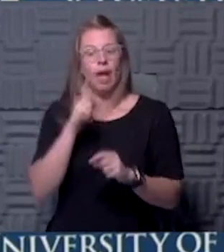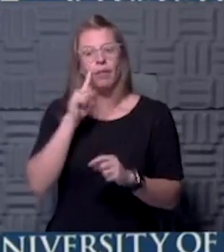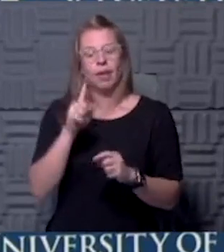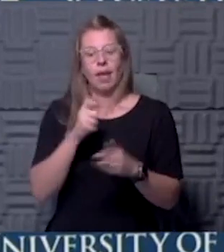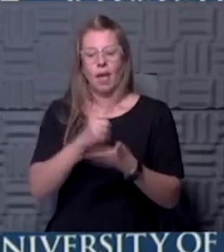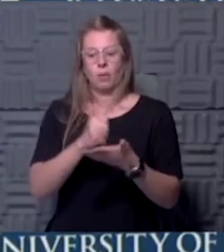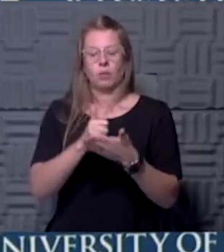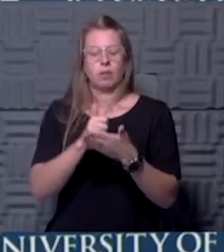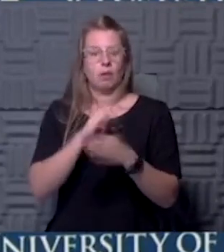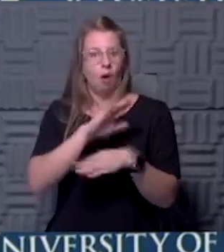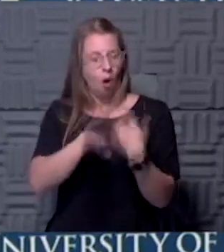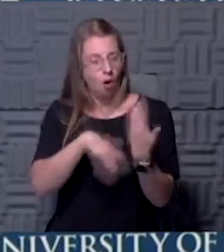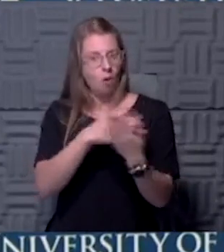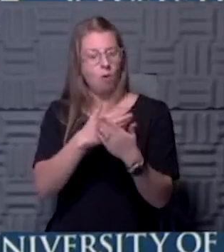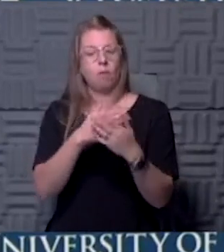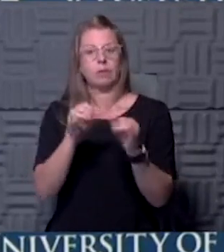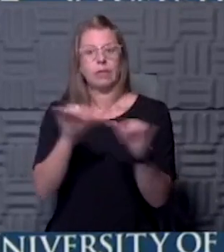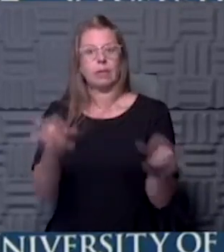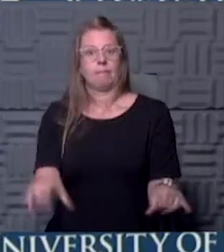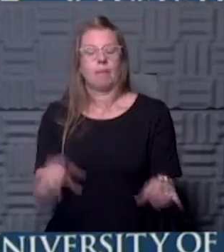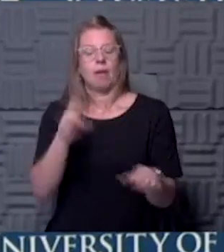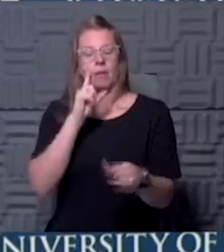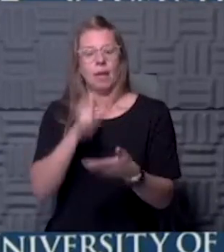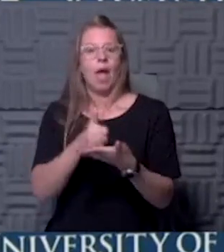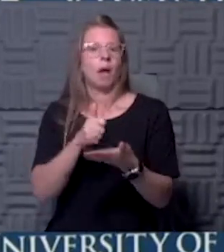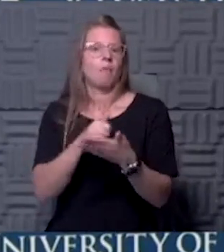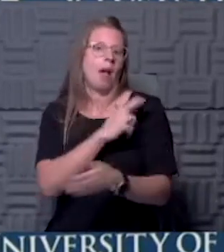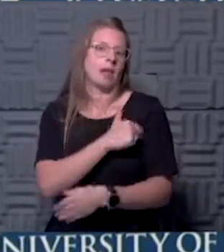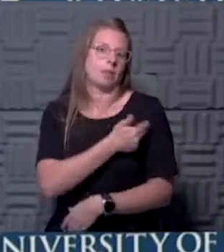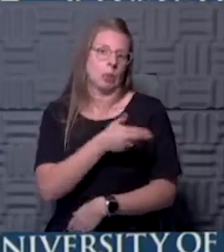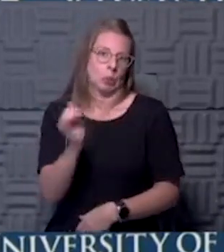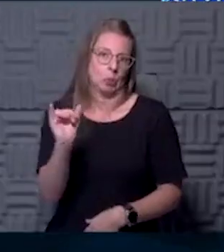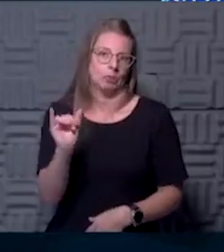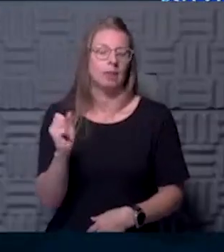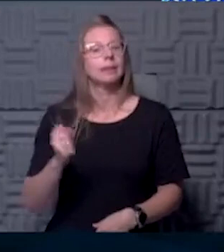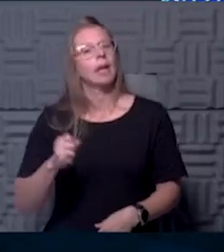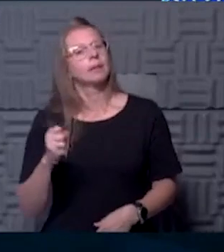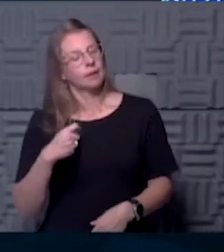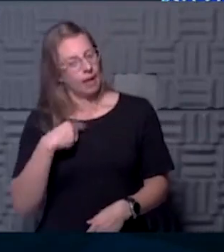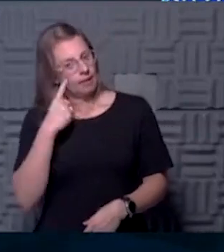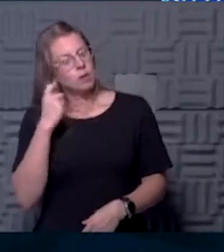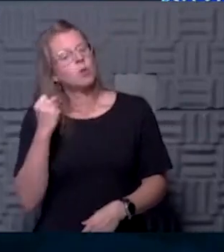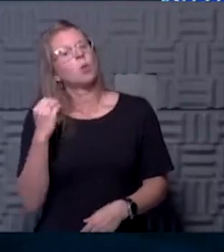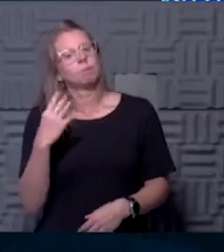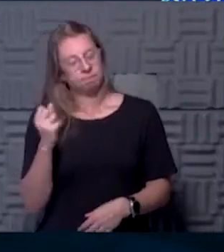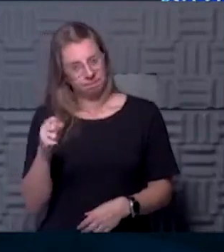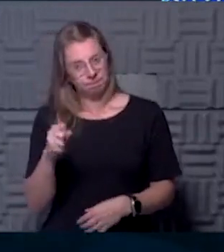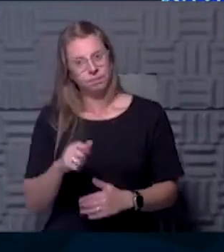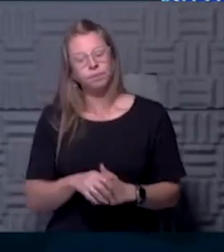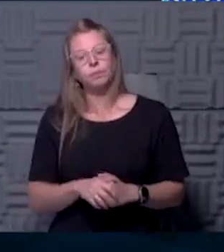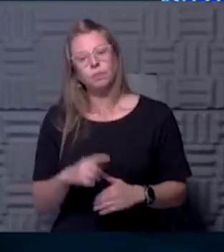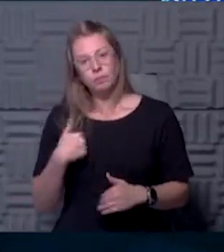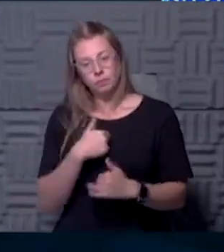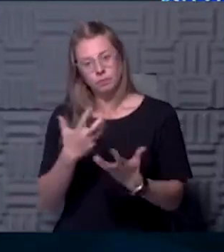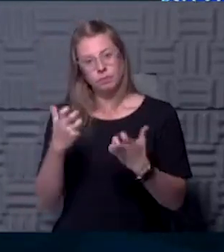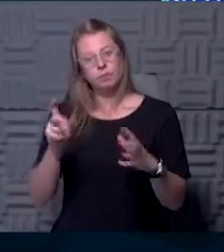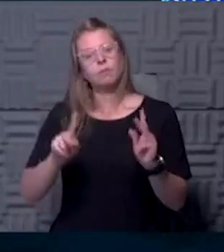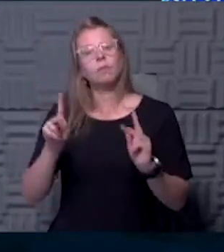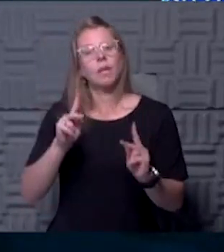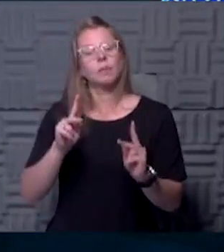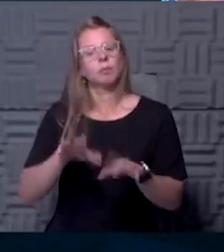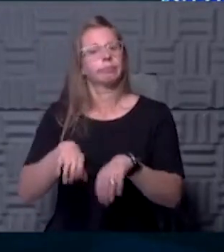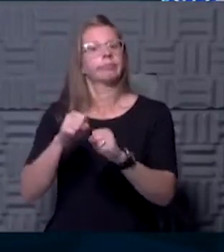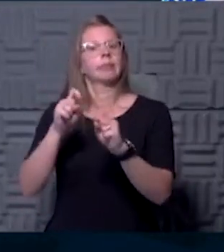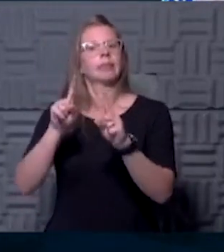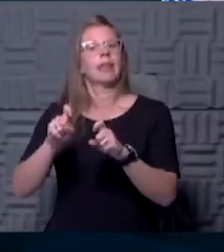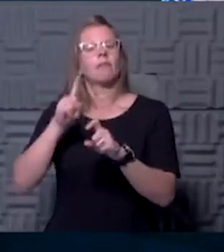entire system. I'm guessing that it helps the hospital as well. Yes, I think so. And we do want people to get that test